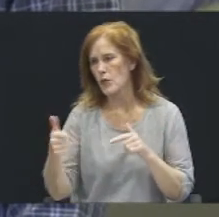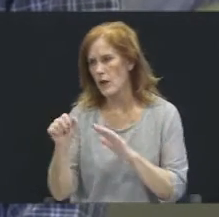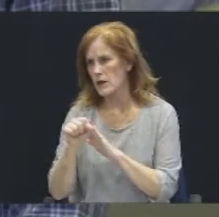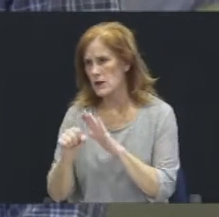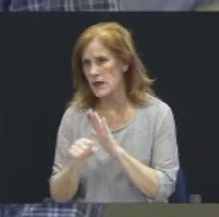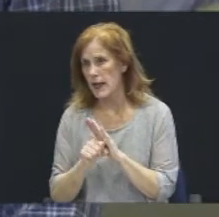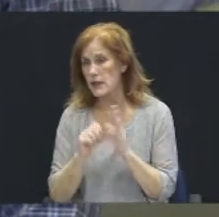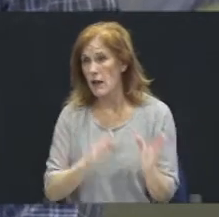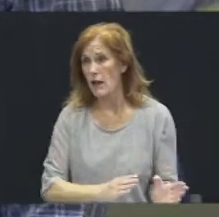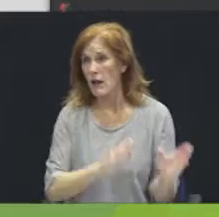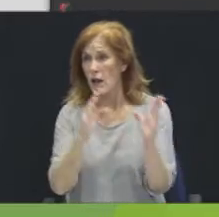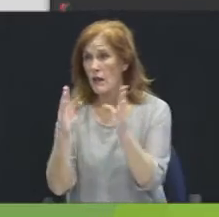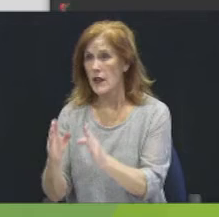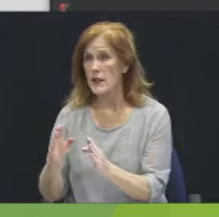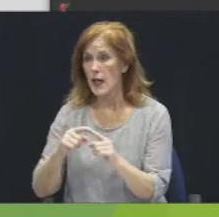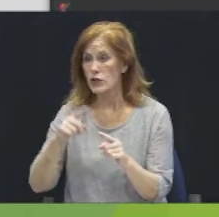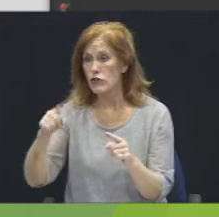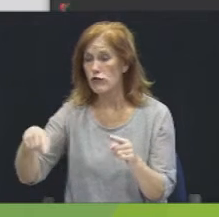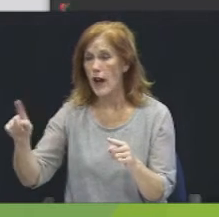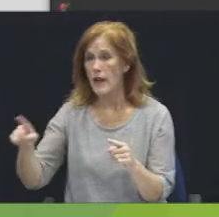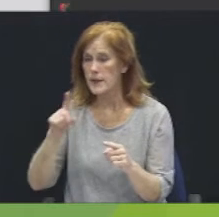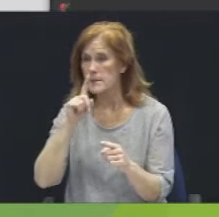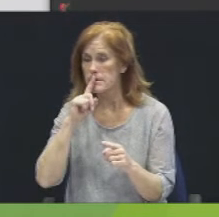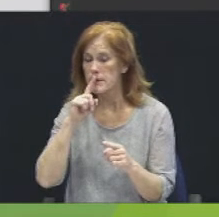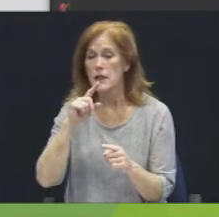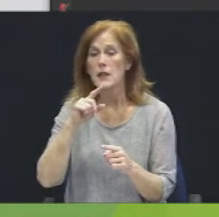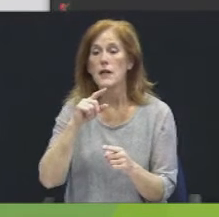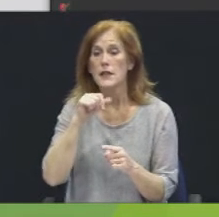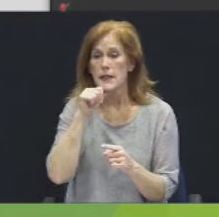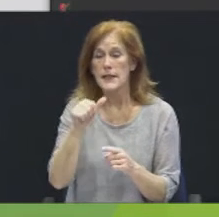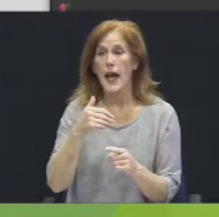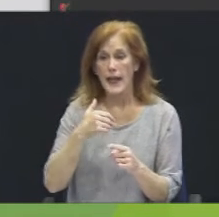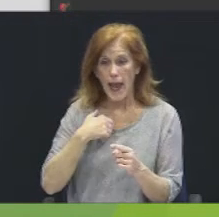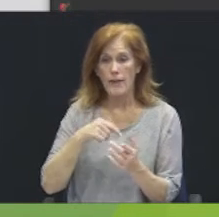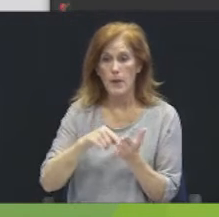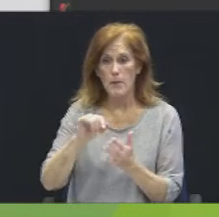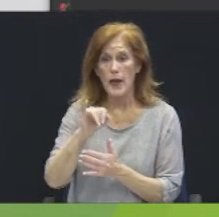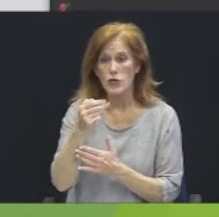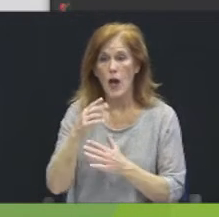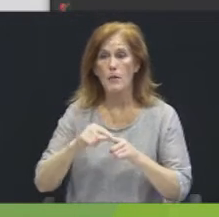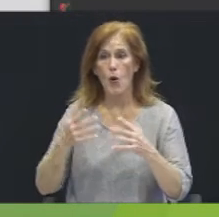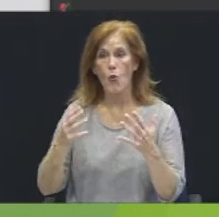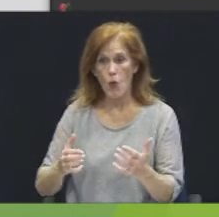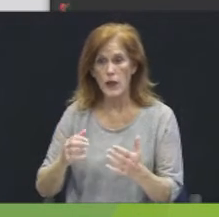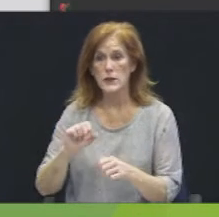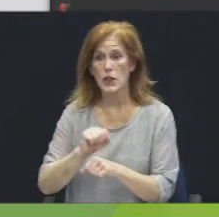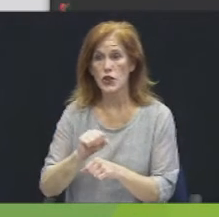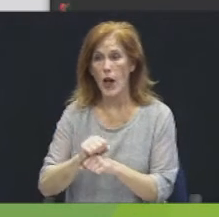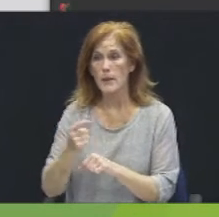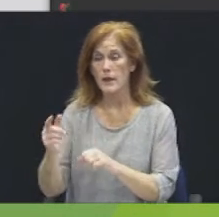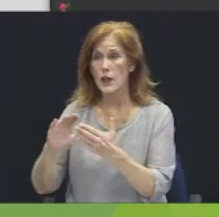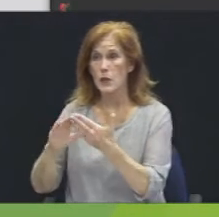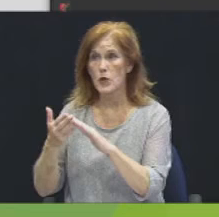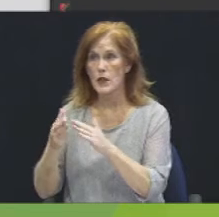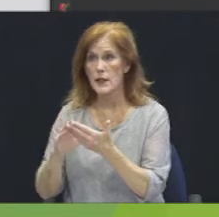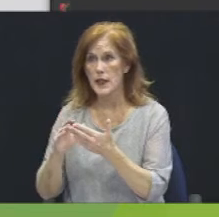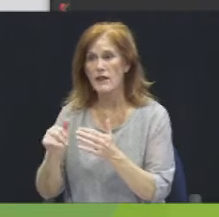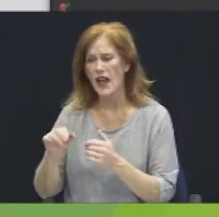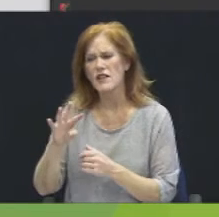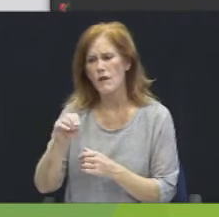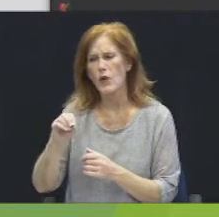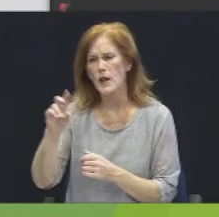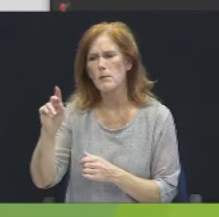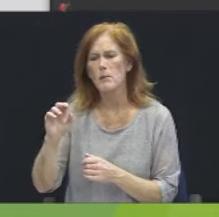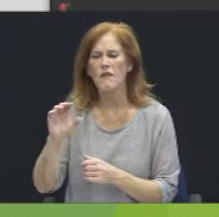The next graph is does not have a paid job and would like a job in the community, and that's 40%. That's about where